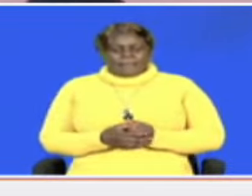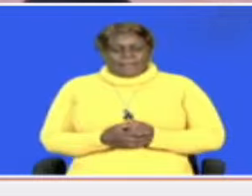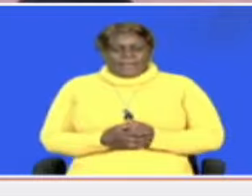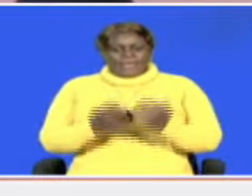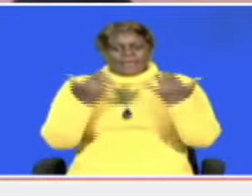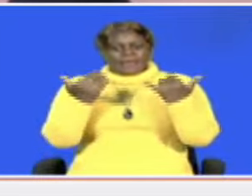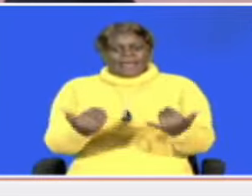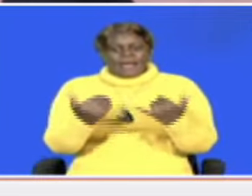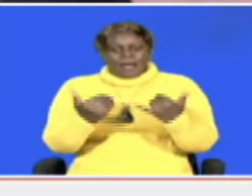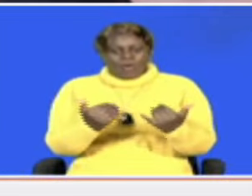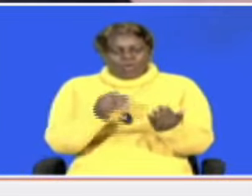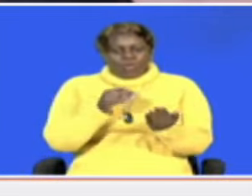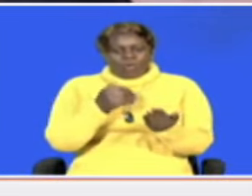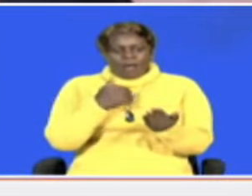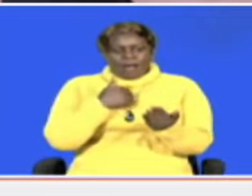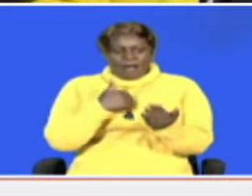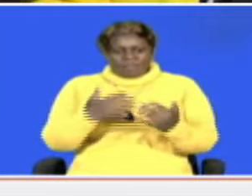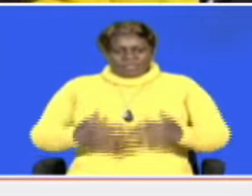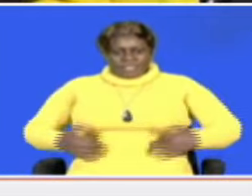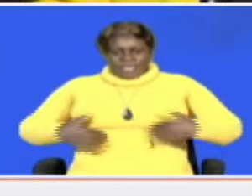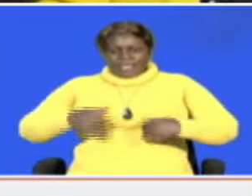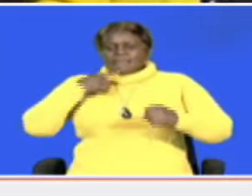kwa sasa inahifadhi wakimbizi